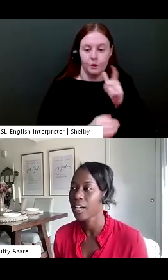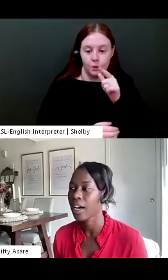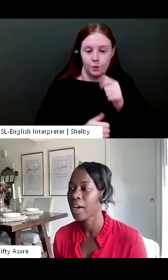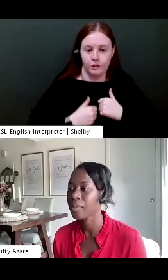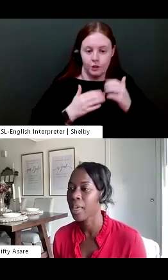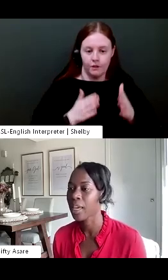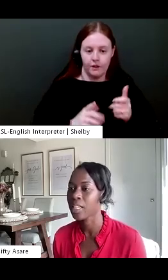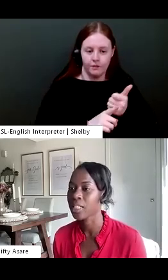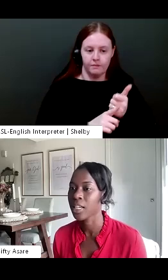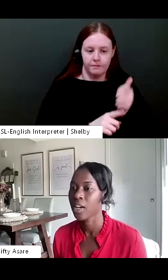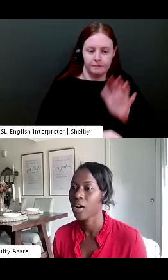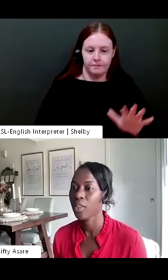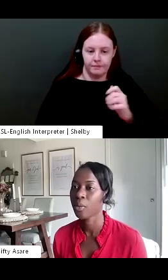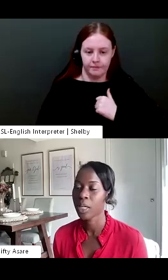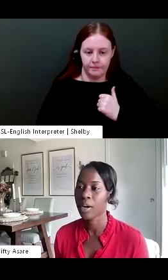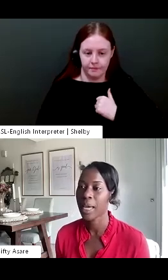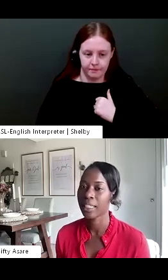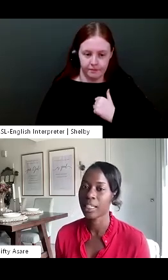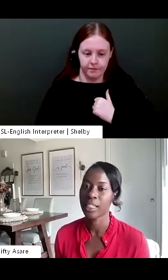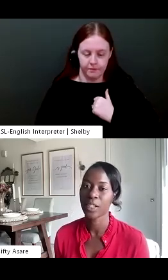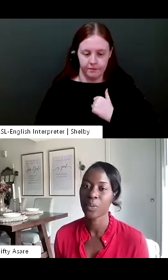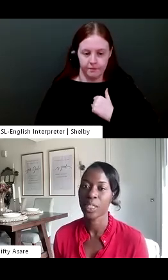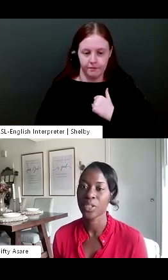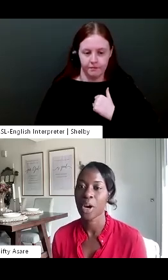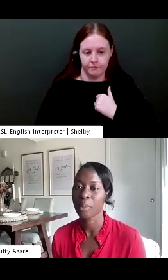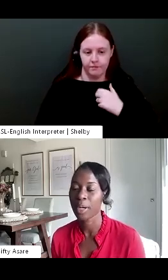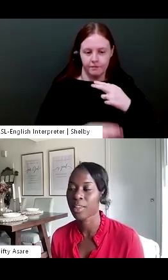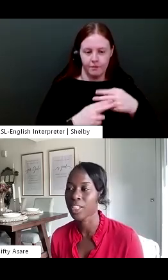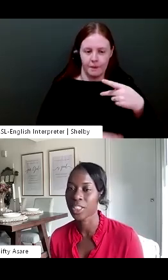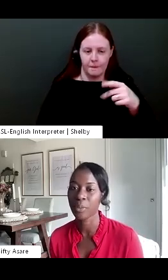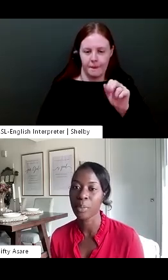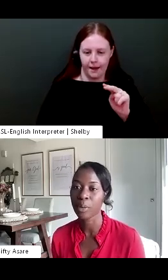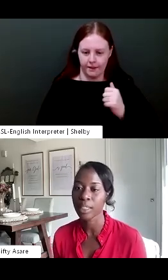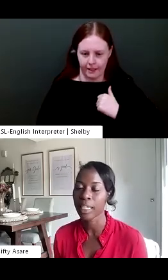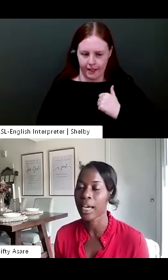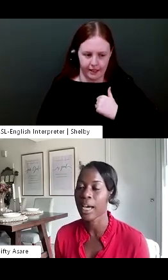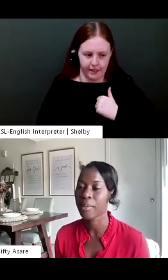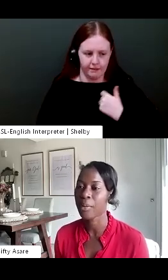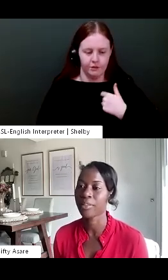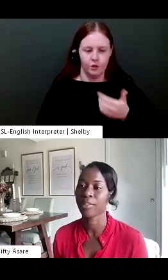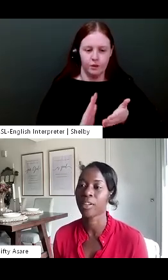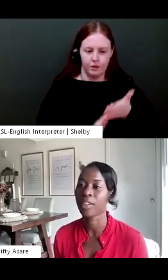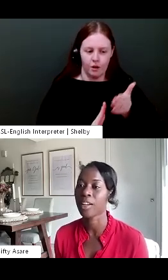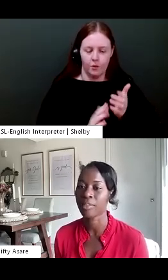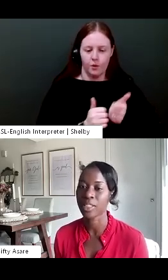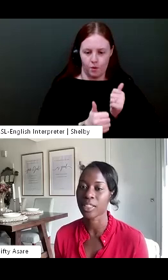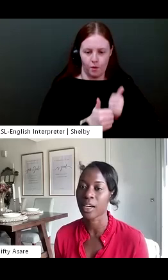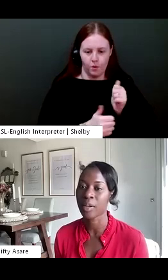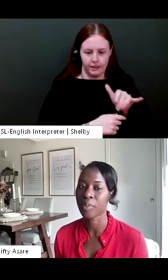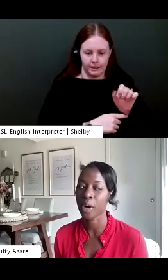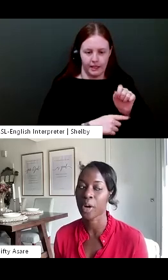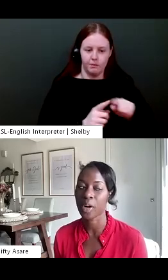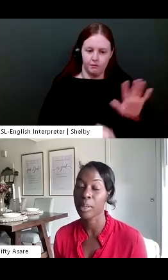pan-Canadian. And although we are pan-Canadian, we do operate largely remotely. However, a lot of